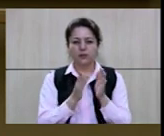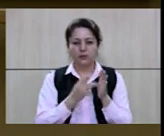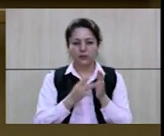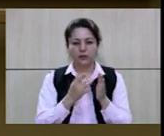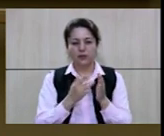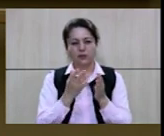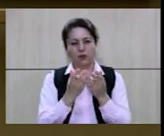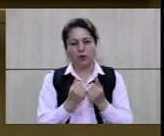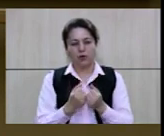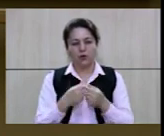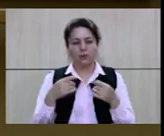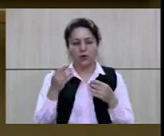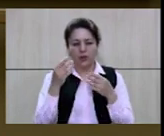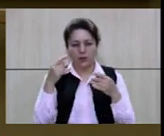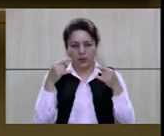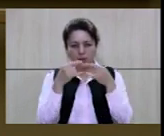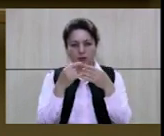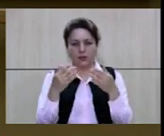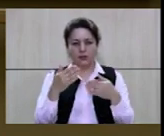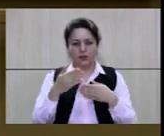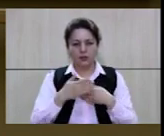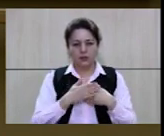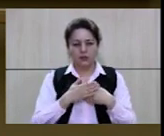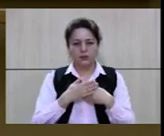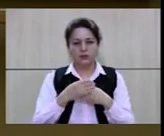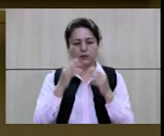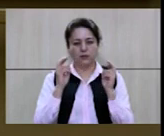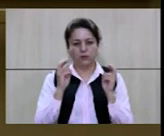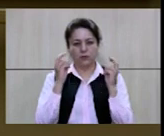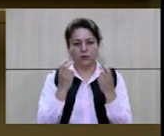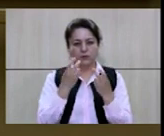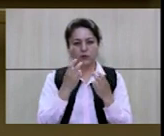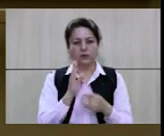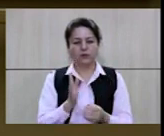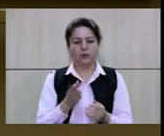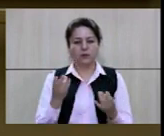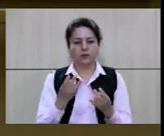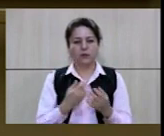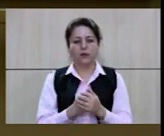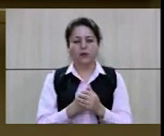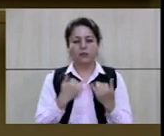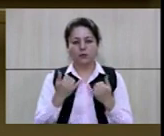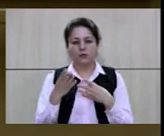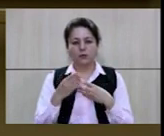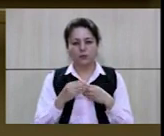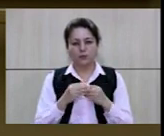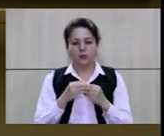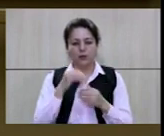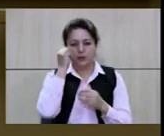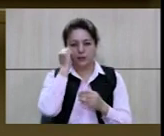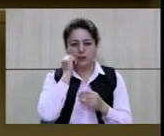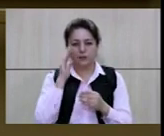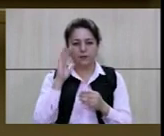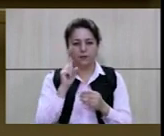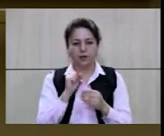daftarlaringizni olib, ekran qarshisiga yaqinroq, qulayroq o'rnashib oling. Bugun biz siz bilan eskirgan